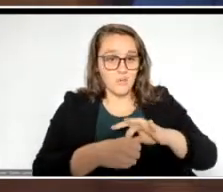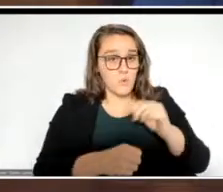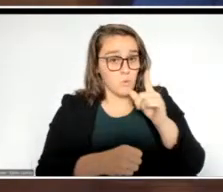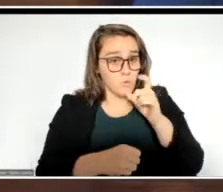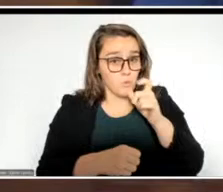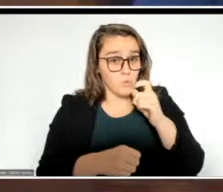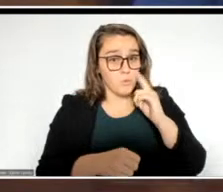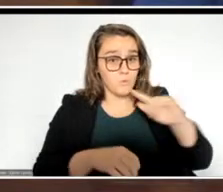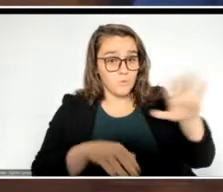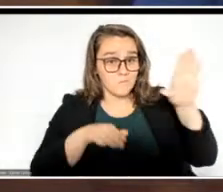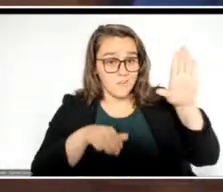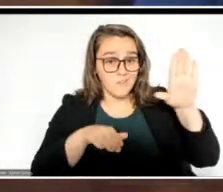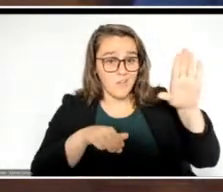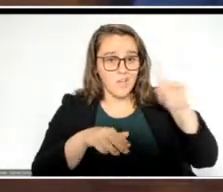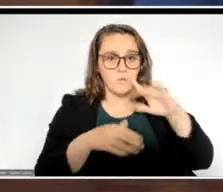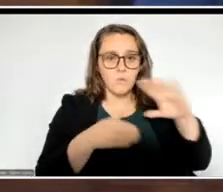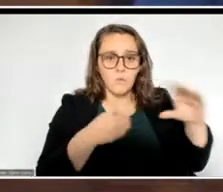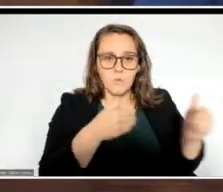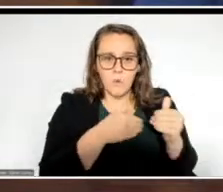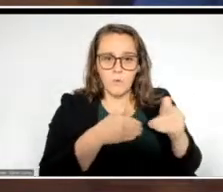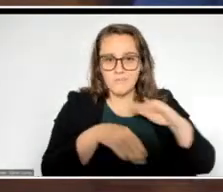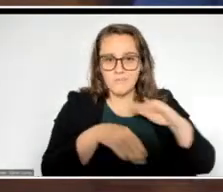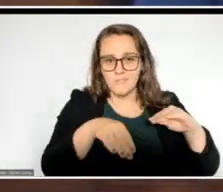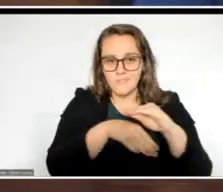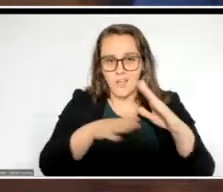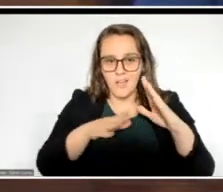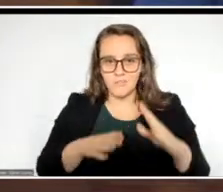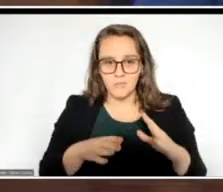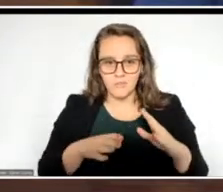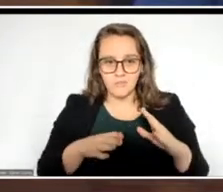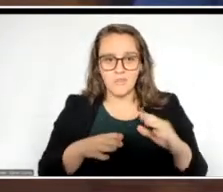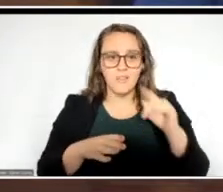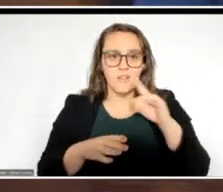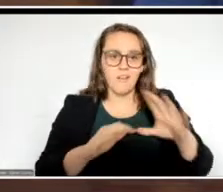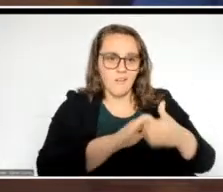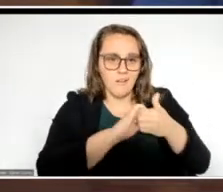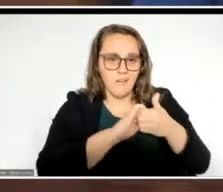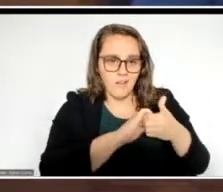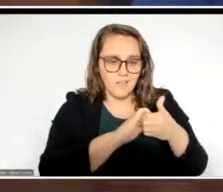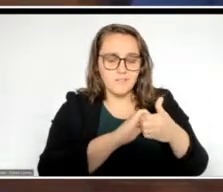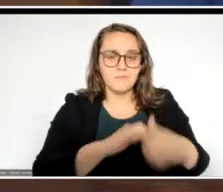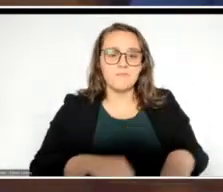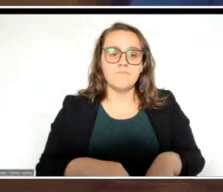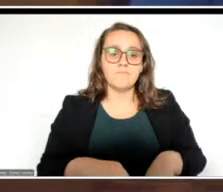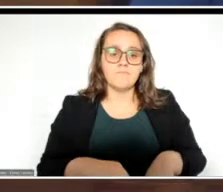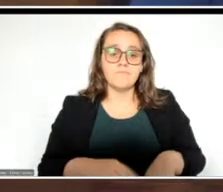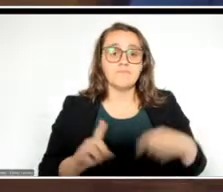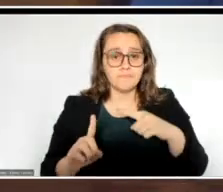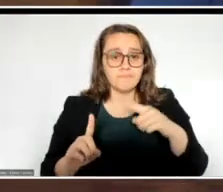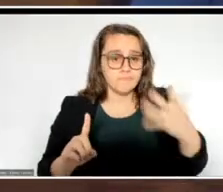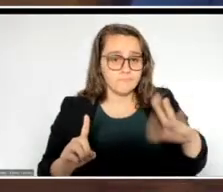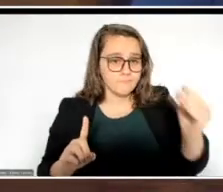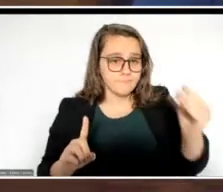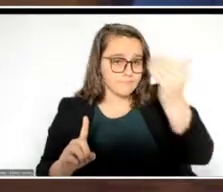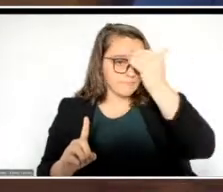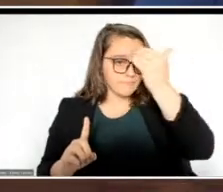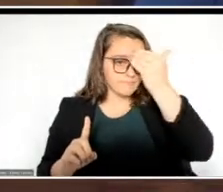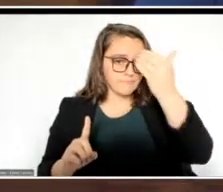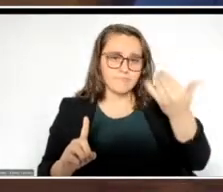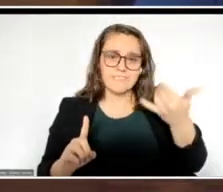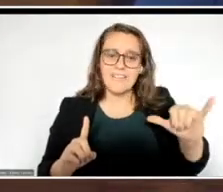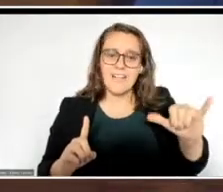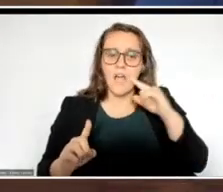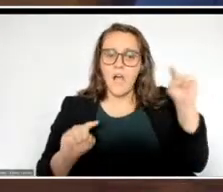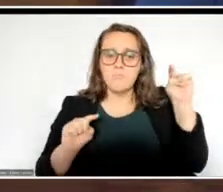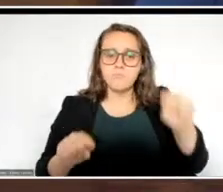advisors. Donald Trump knew he lost. Despite this knowledge, Donald Trump went to court to contest the